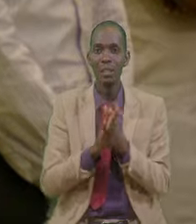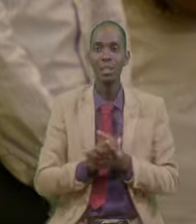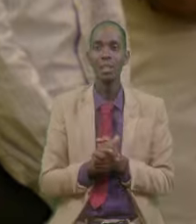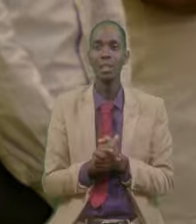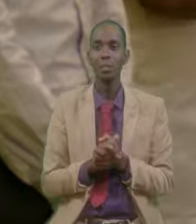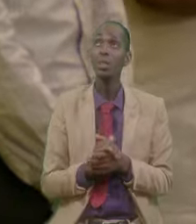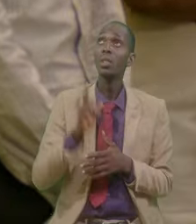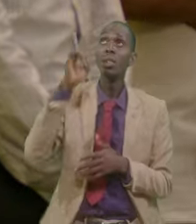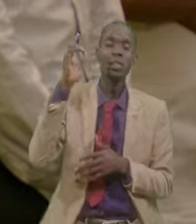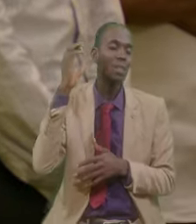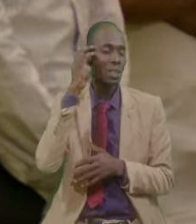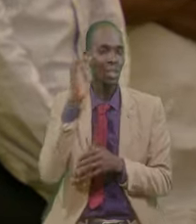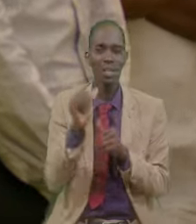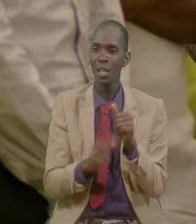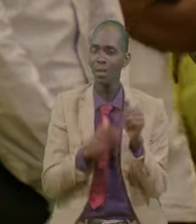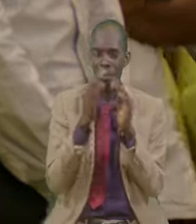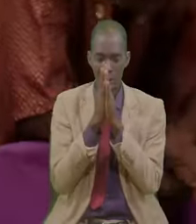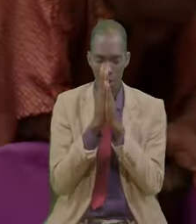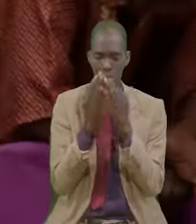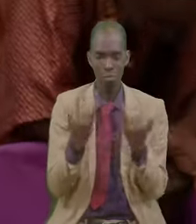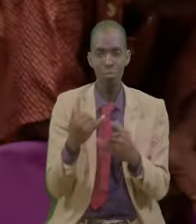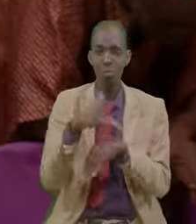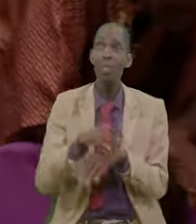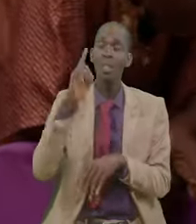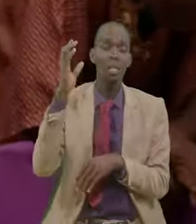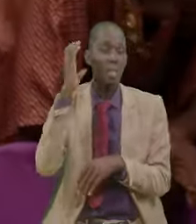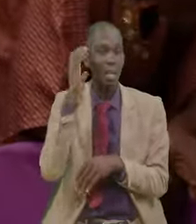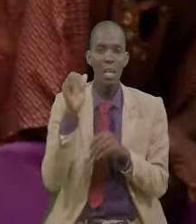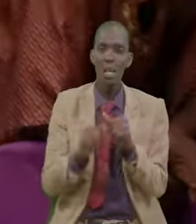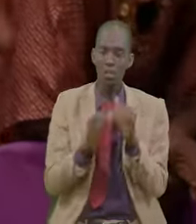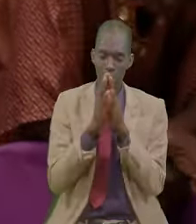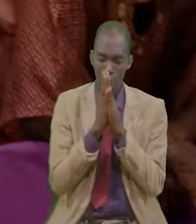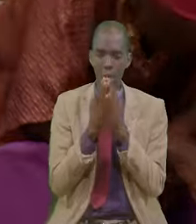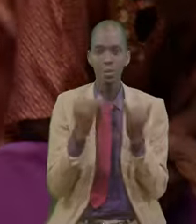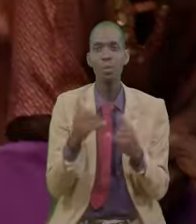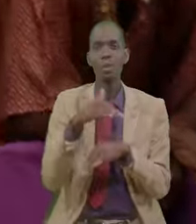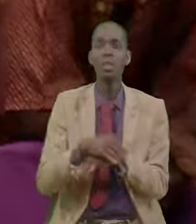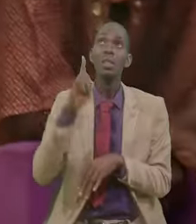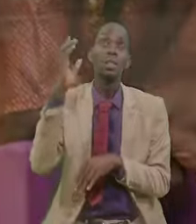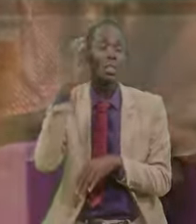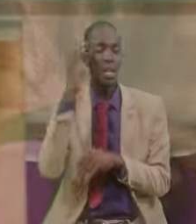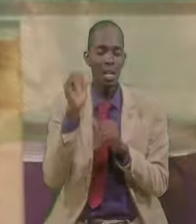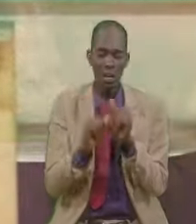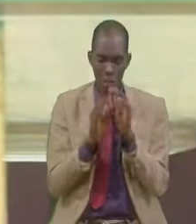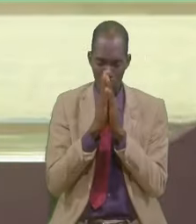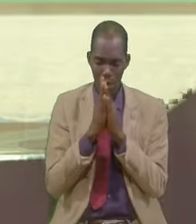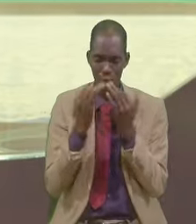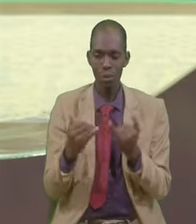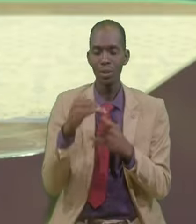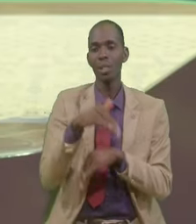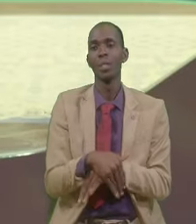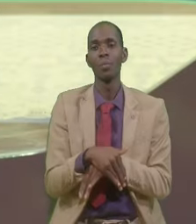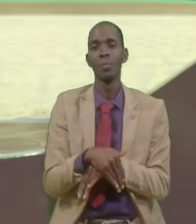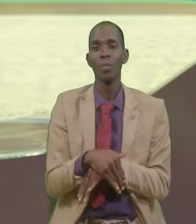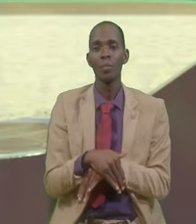He answers every prayer tonight. He answers every prayer tonight. He answers every prayer tonight.